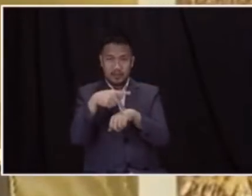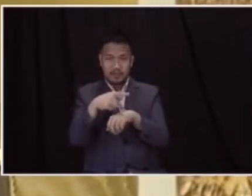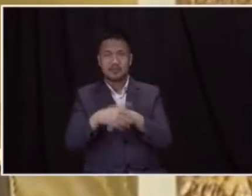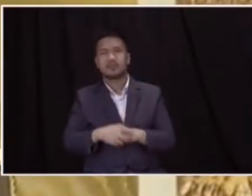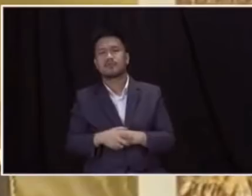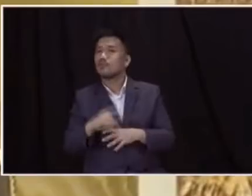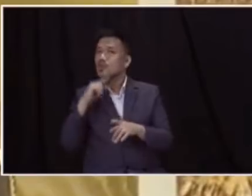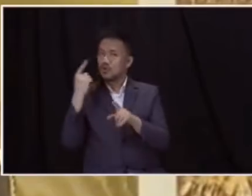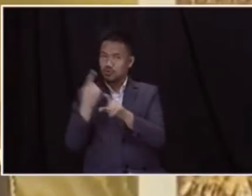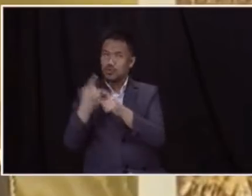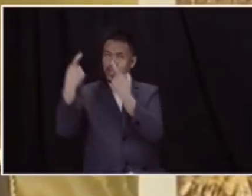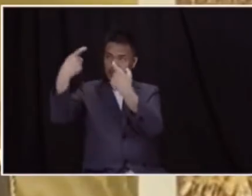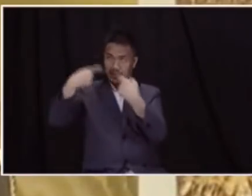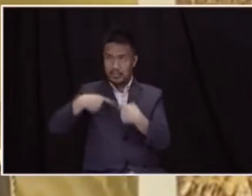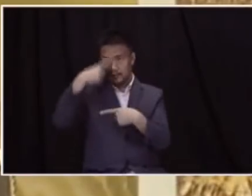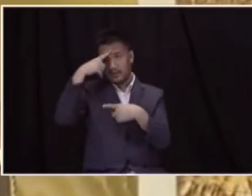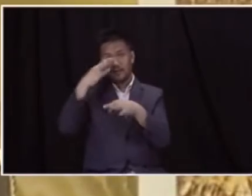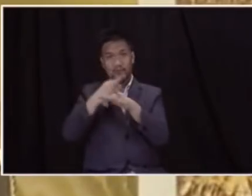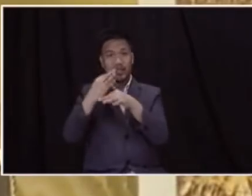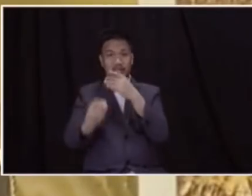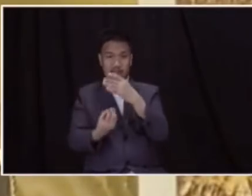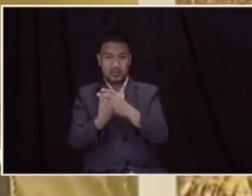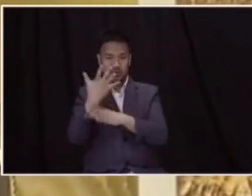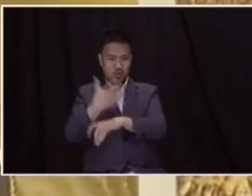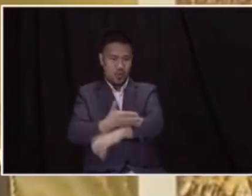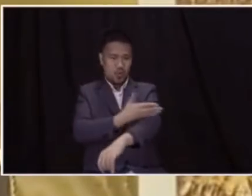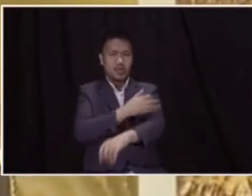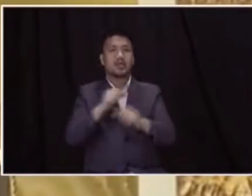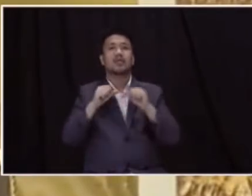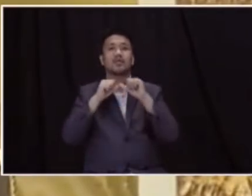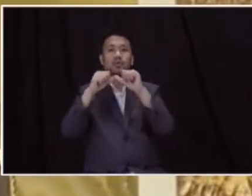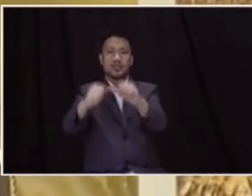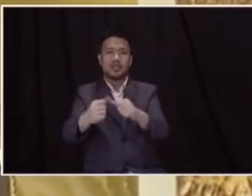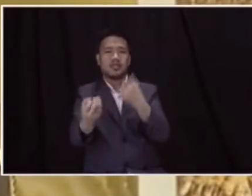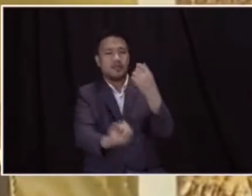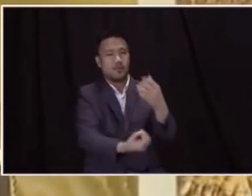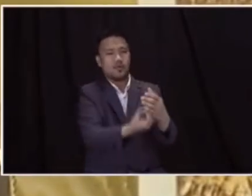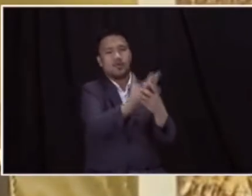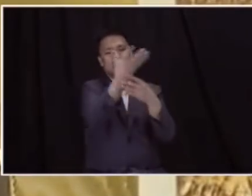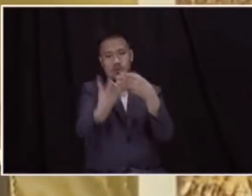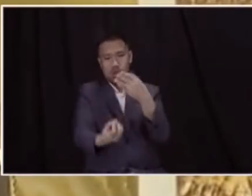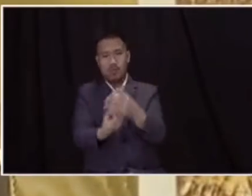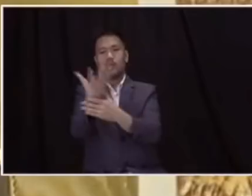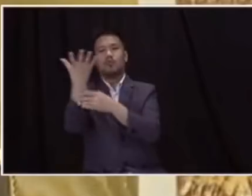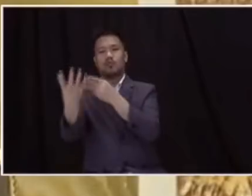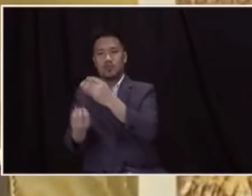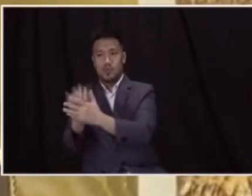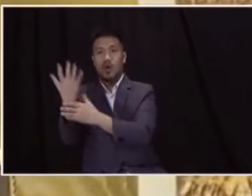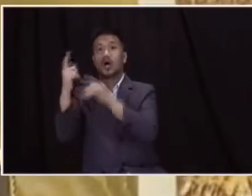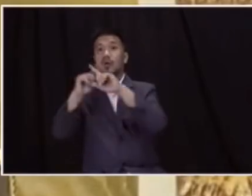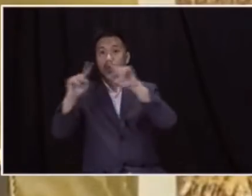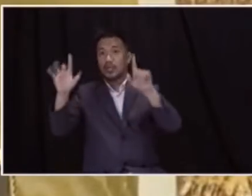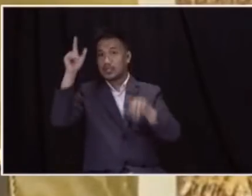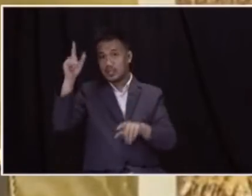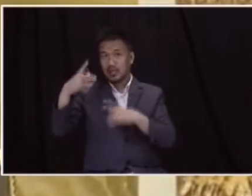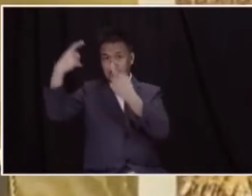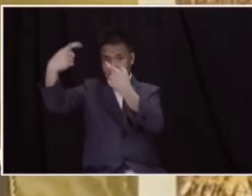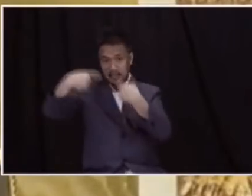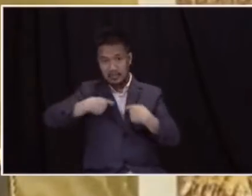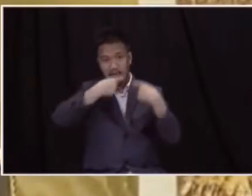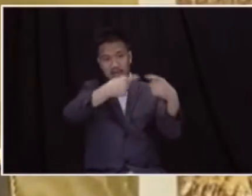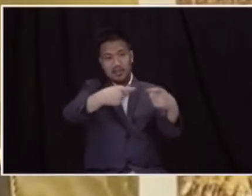Certainly the gift of faith has grown and continues to bear much fruit. God has gifted us